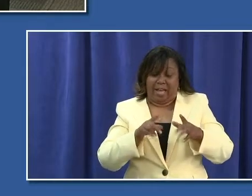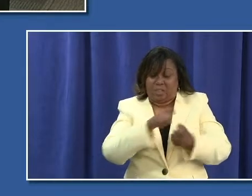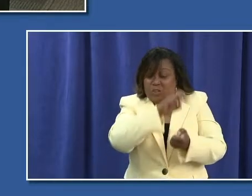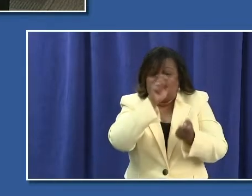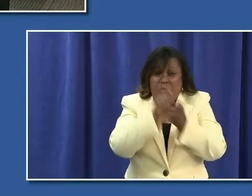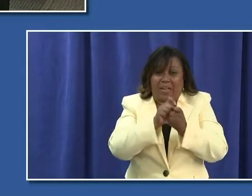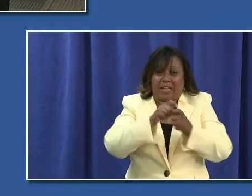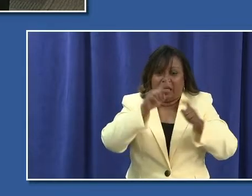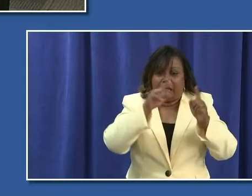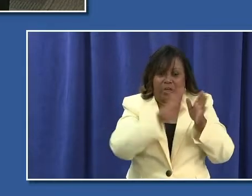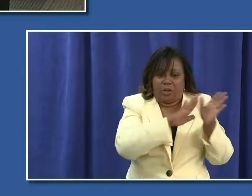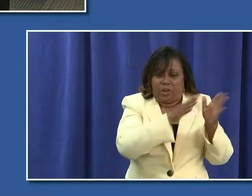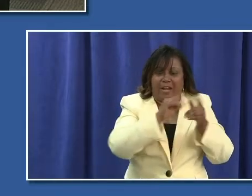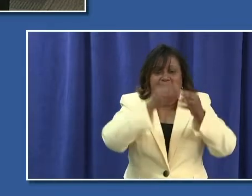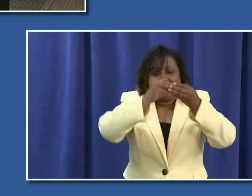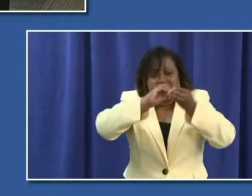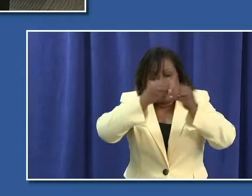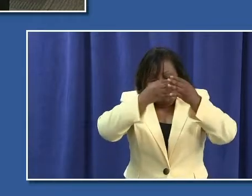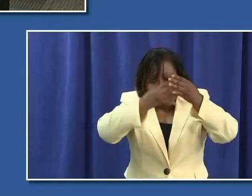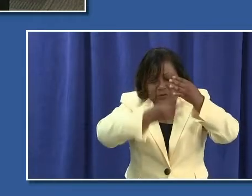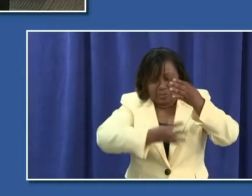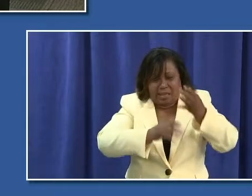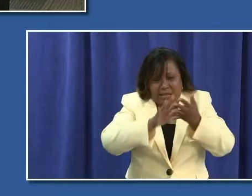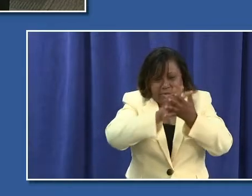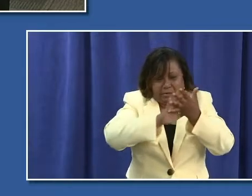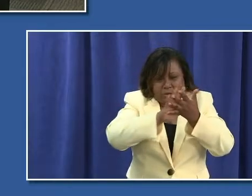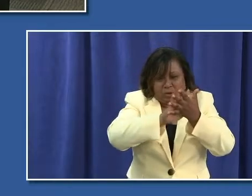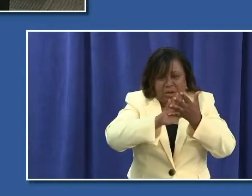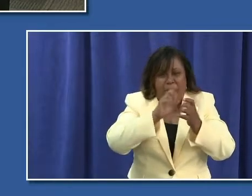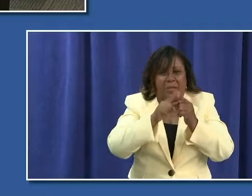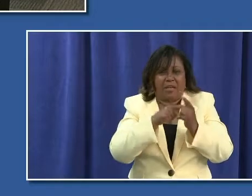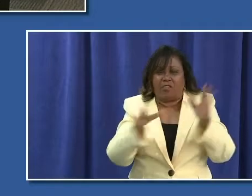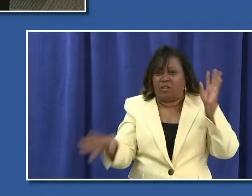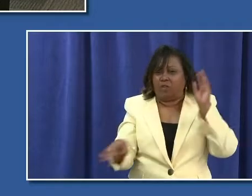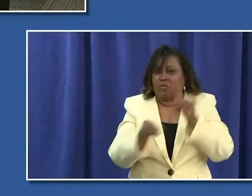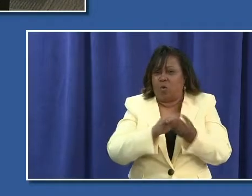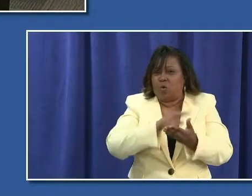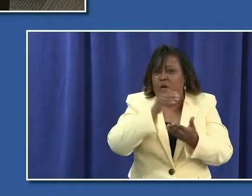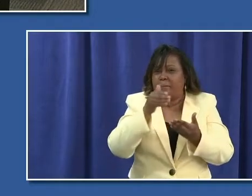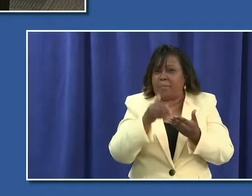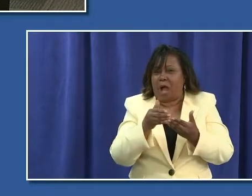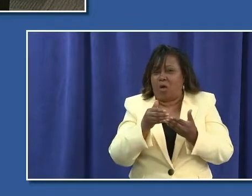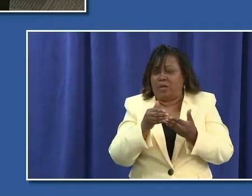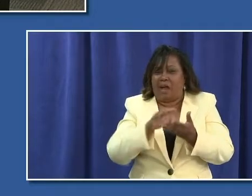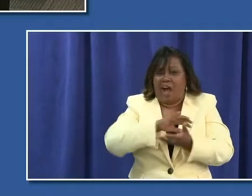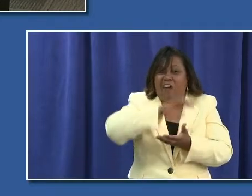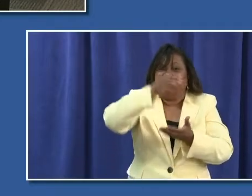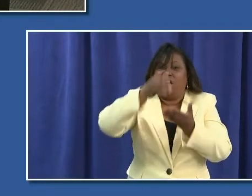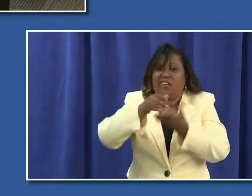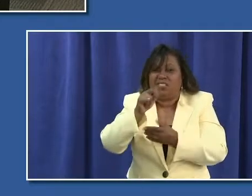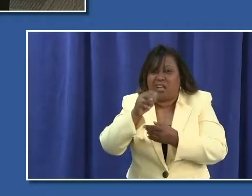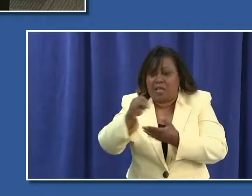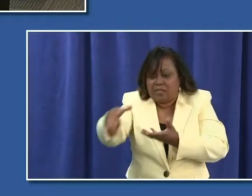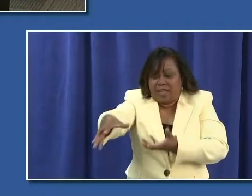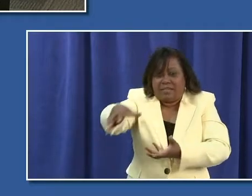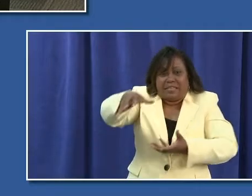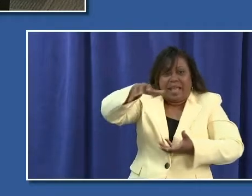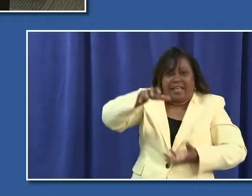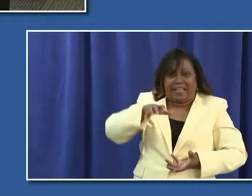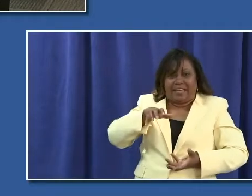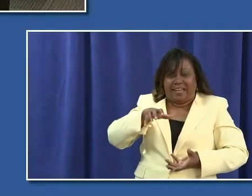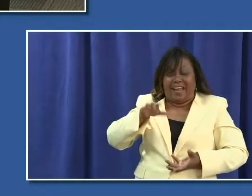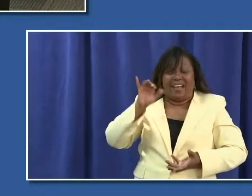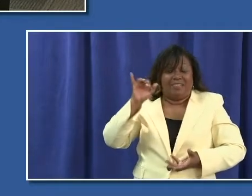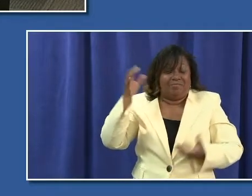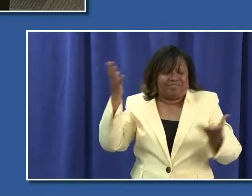strictly diversion numbers, it's skewed a little bit because of the total amount of tons that are taken in.